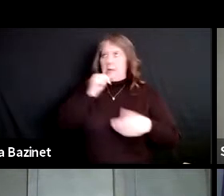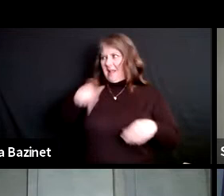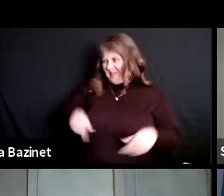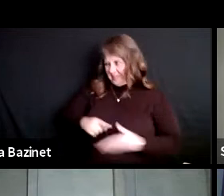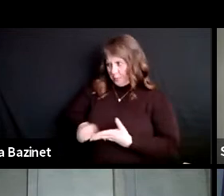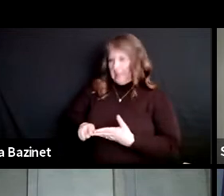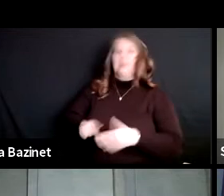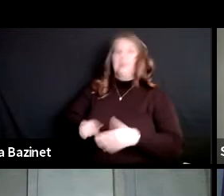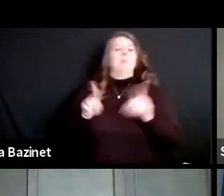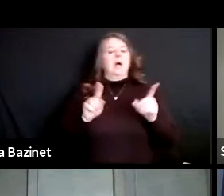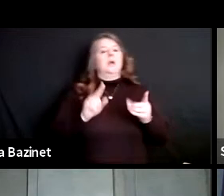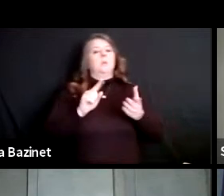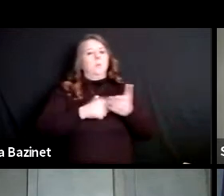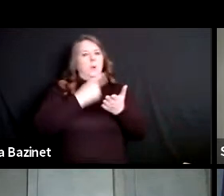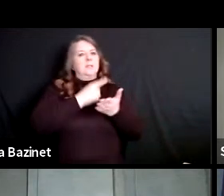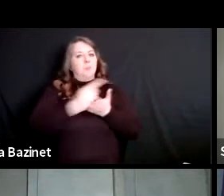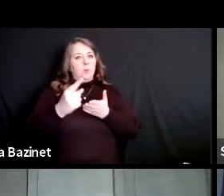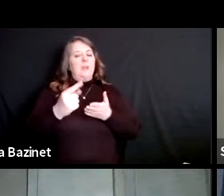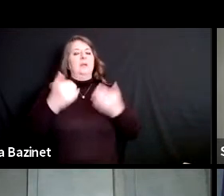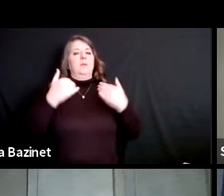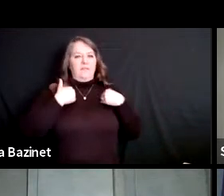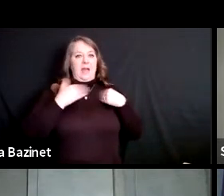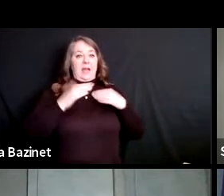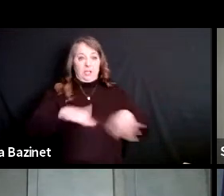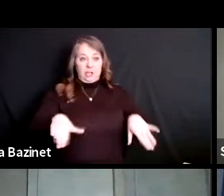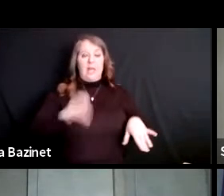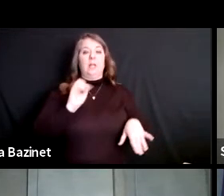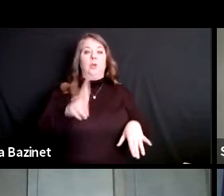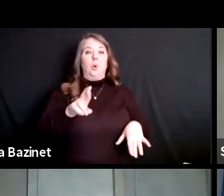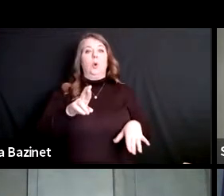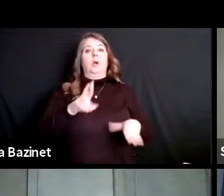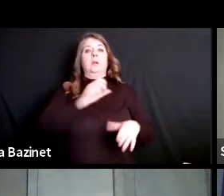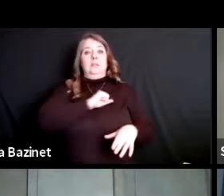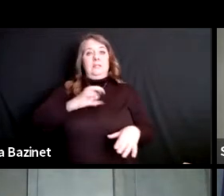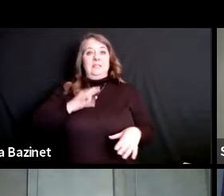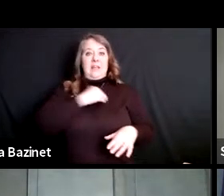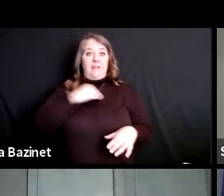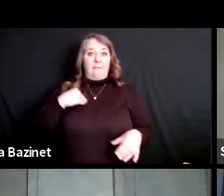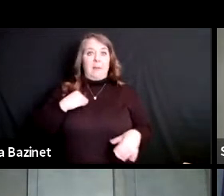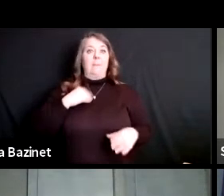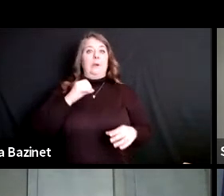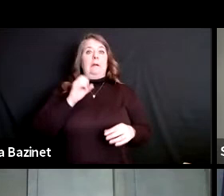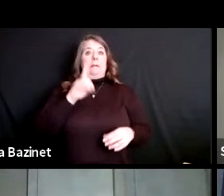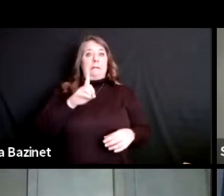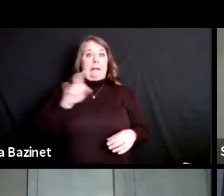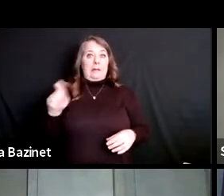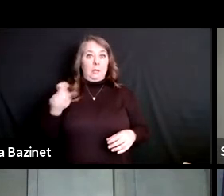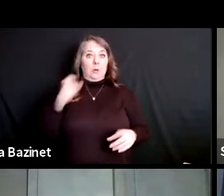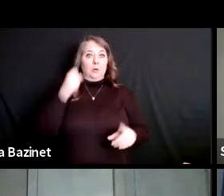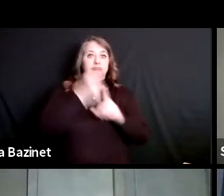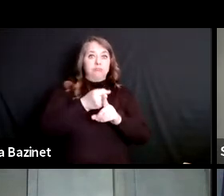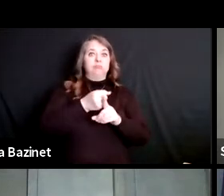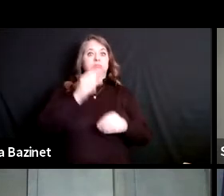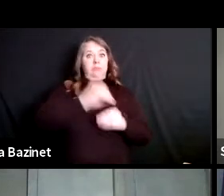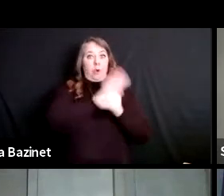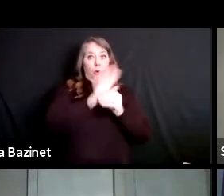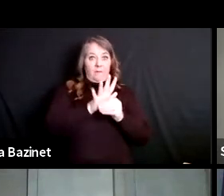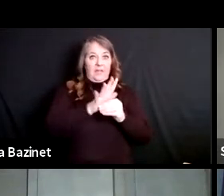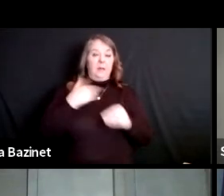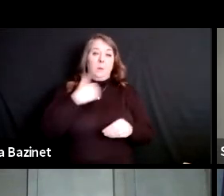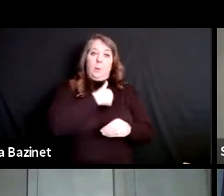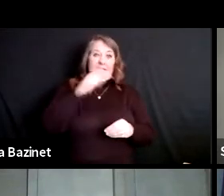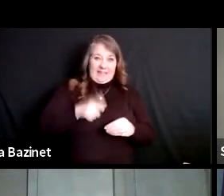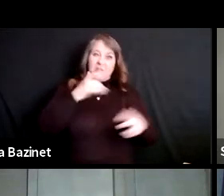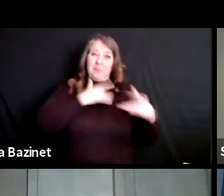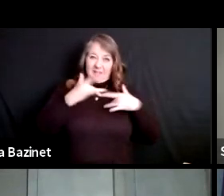with COVID or a staff member at our school. And I think we need to really be concerned about this. And one thing,